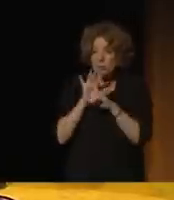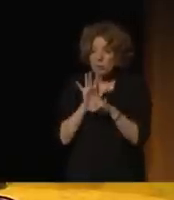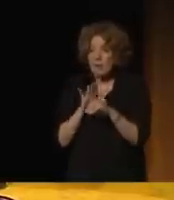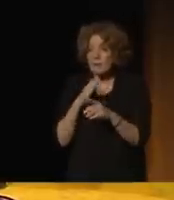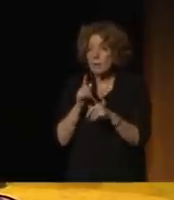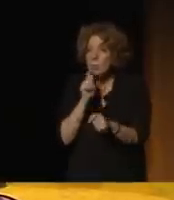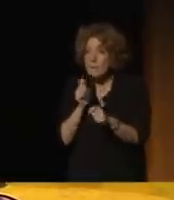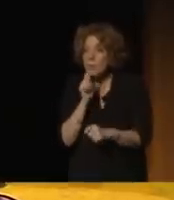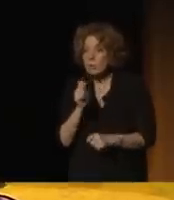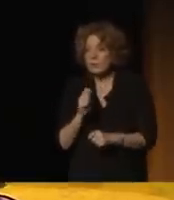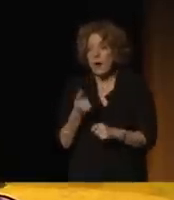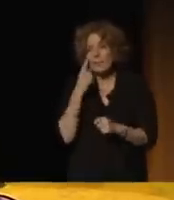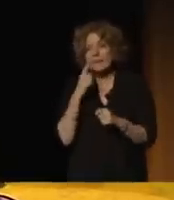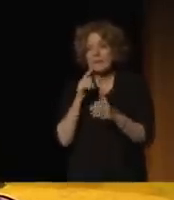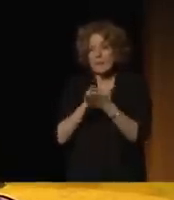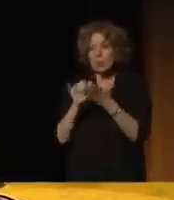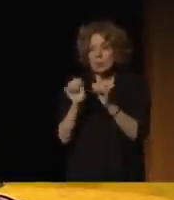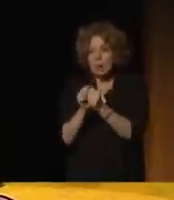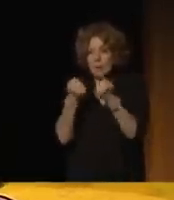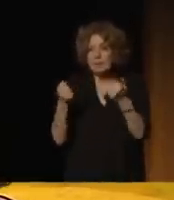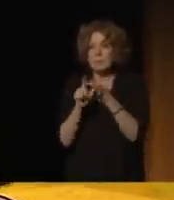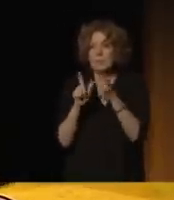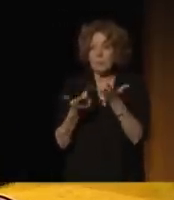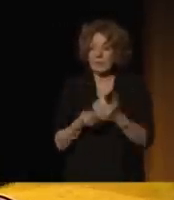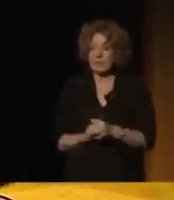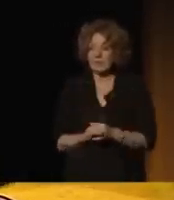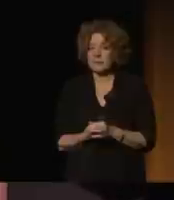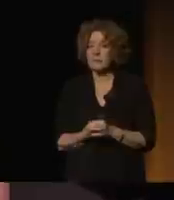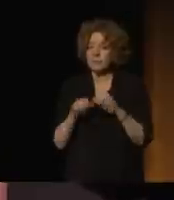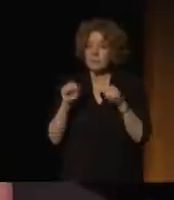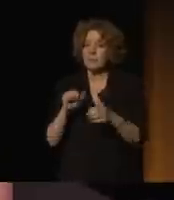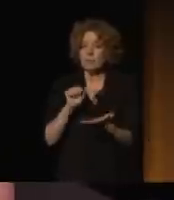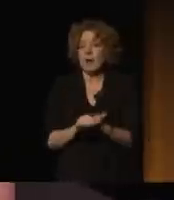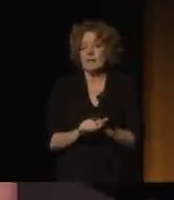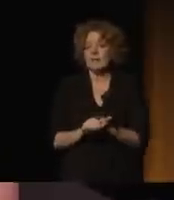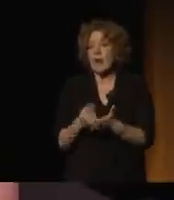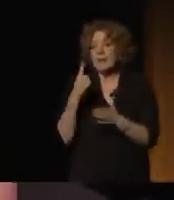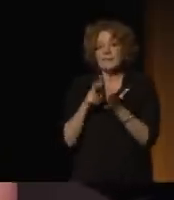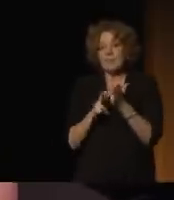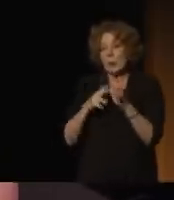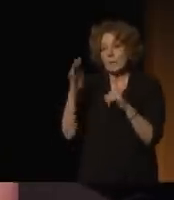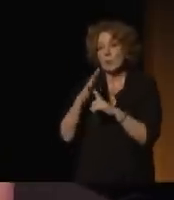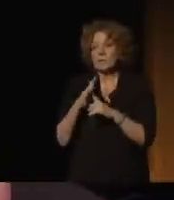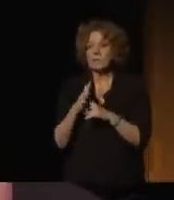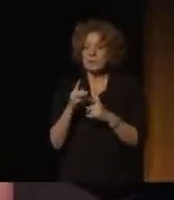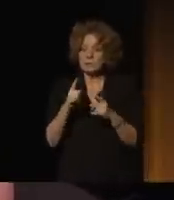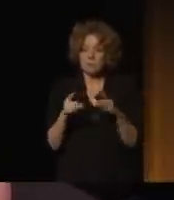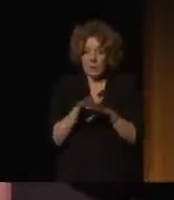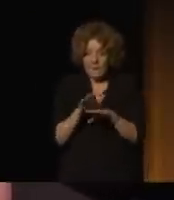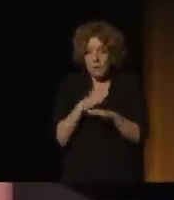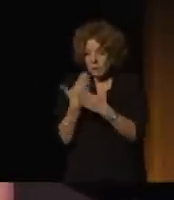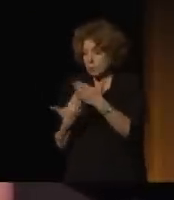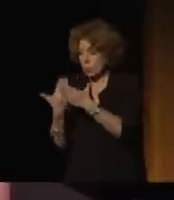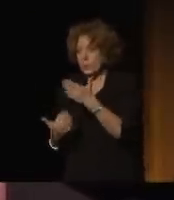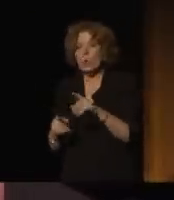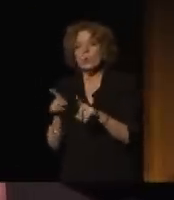mean, I've noticed the Times has been doing car manufacturing and so on. Is that what's that's going right. to be? That's right. I mean, I think that's a really important thing to cover. Mm-hmm. The other thing